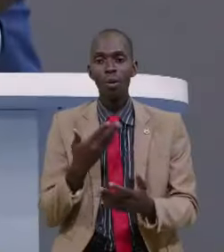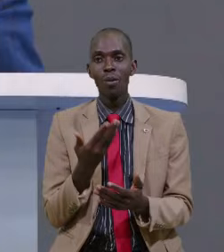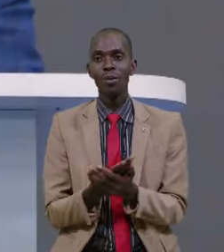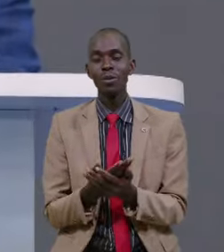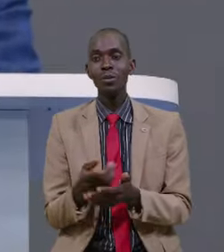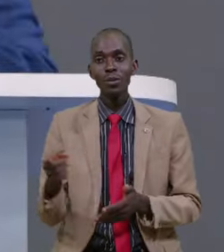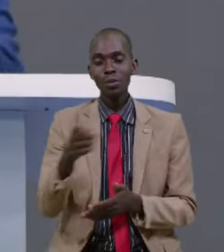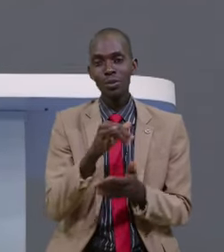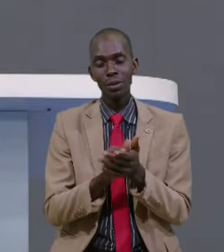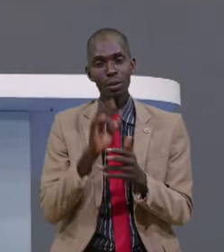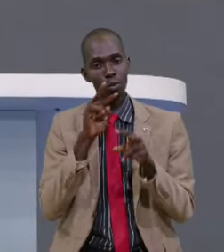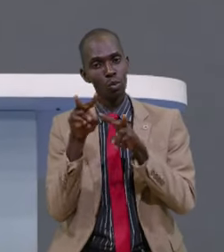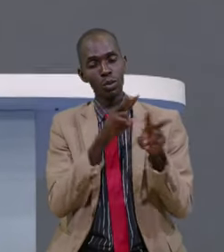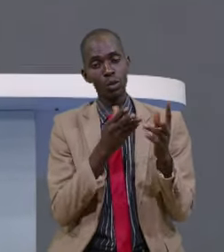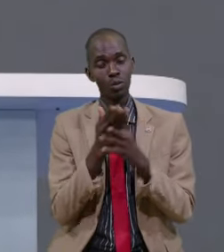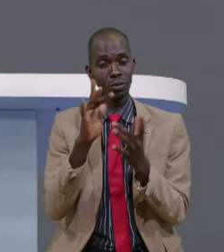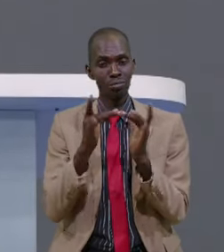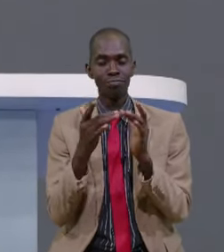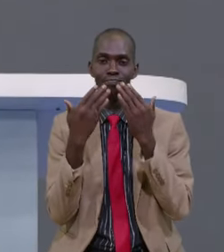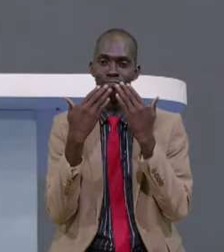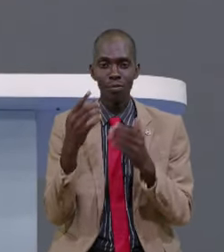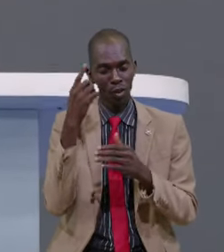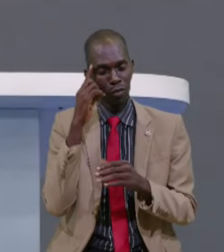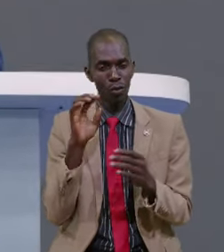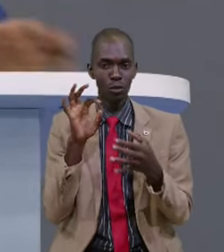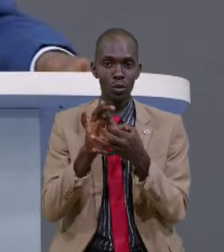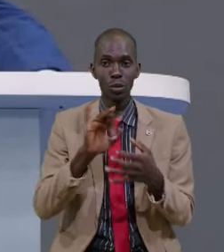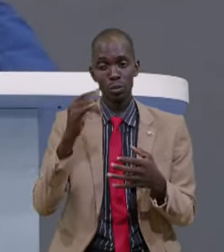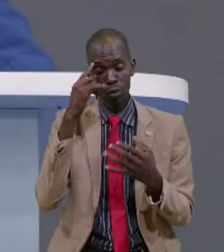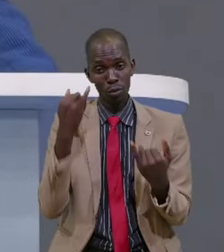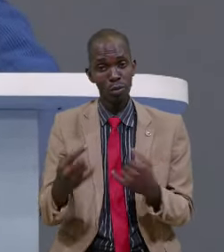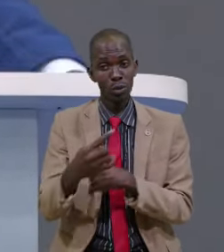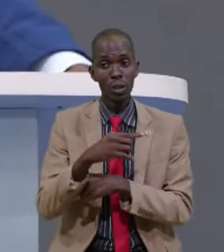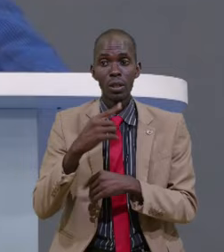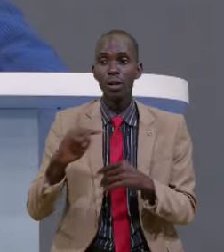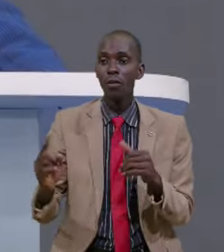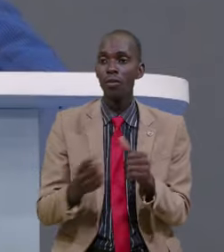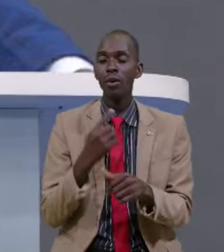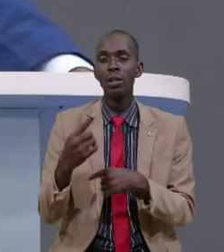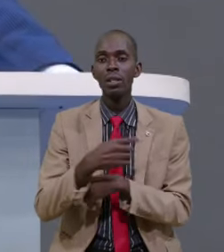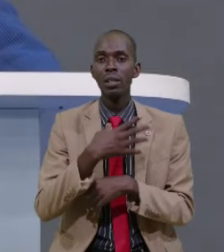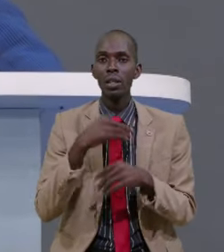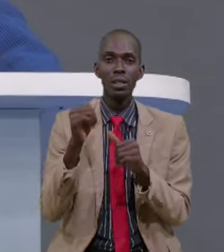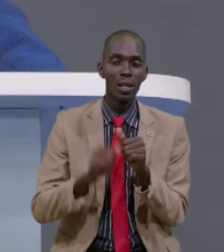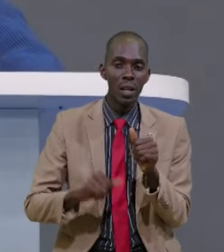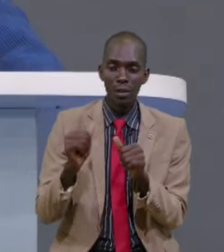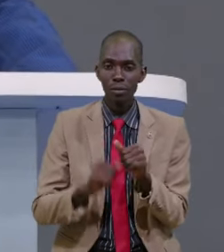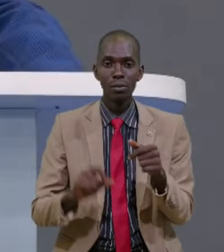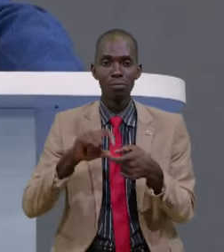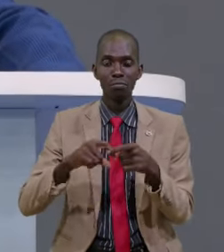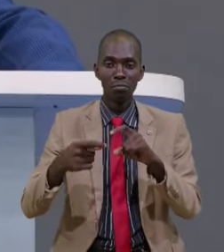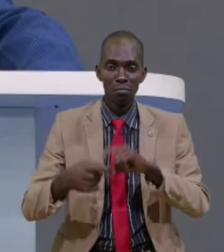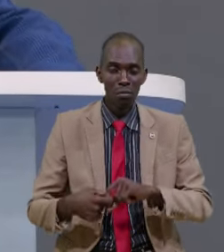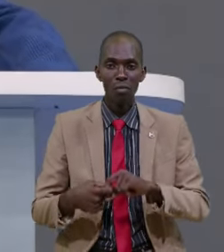joining. Because today is the very first day, and every chain, every shackle, all